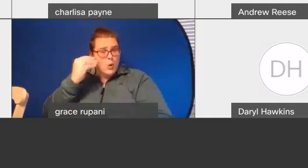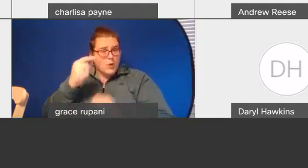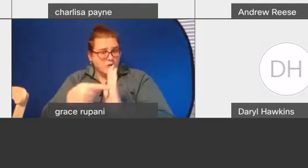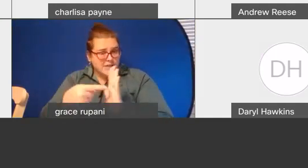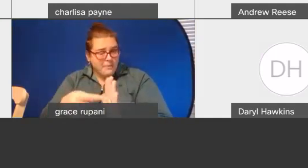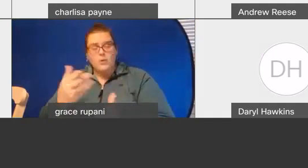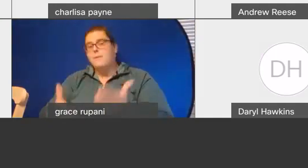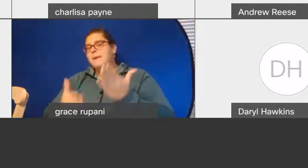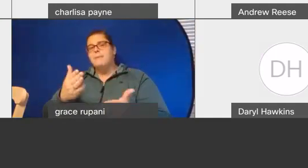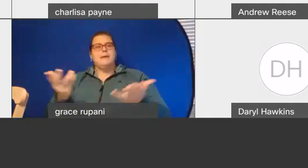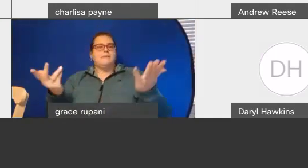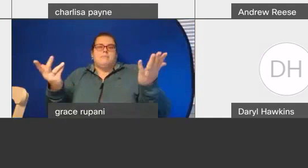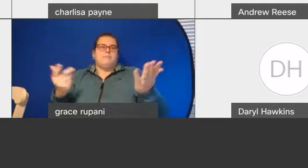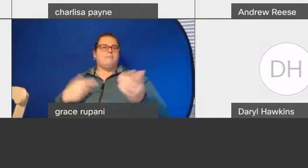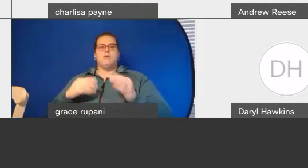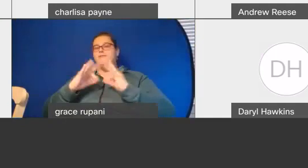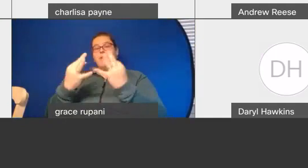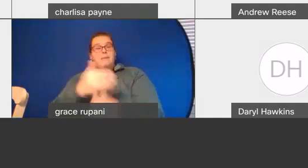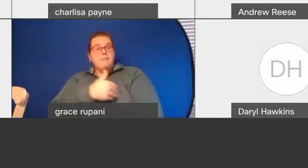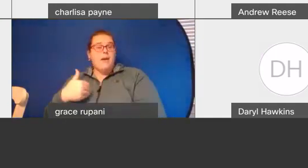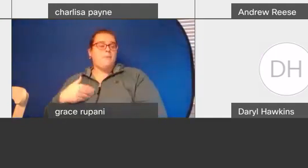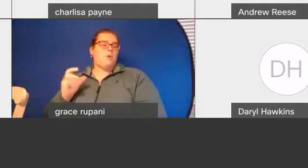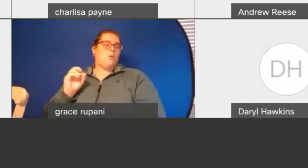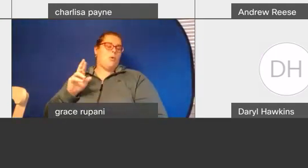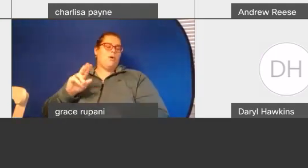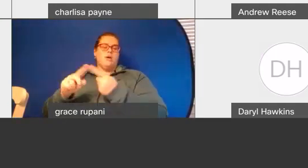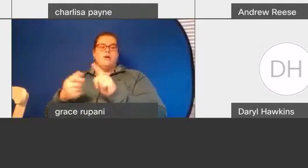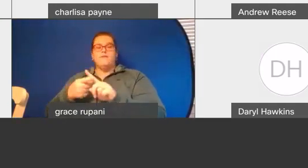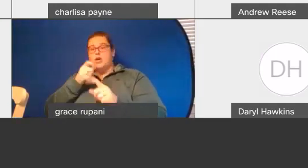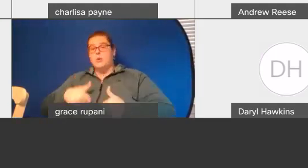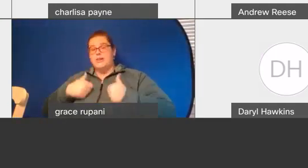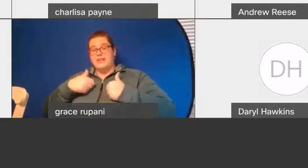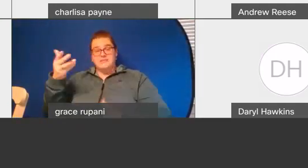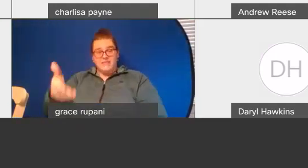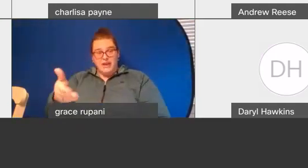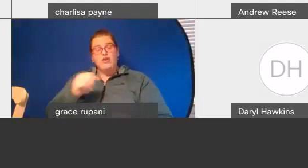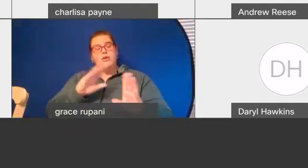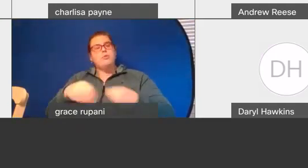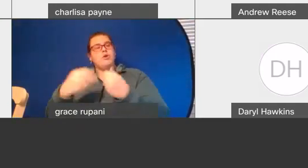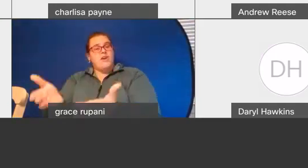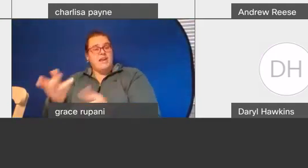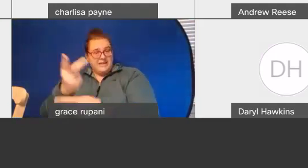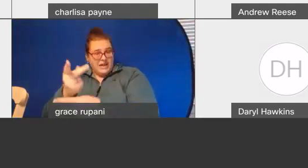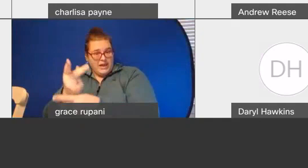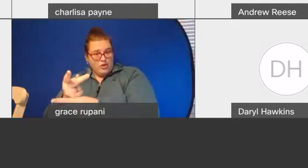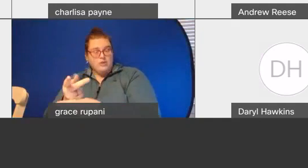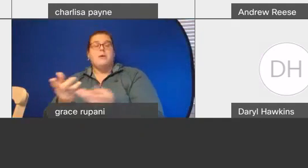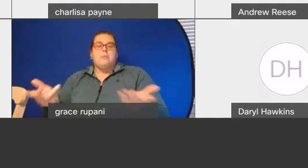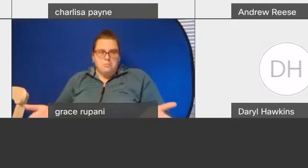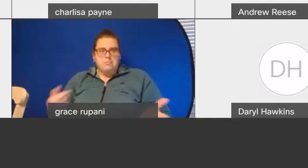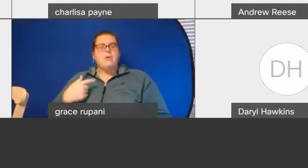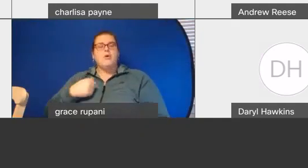their a family member or someone who lives in that home is providing care. For example, we will say that